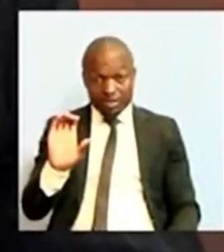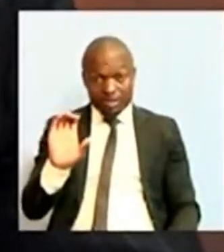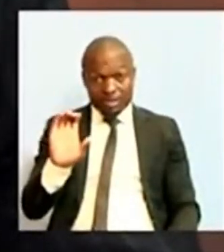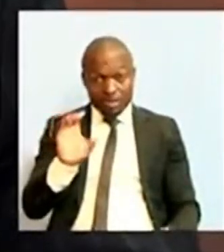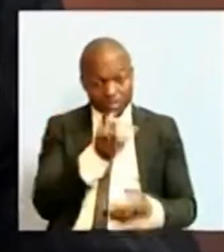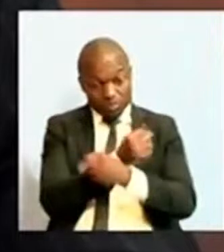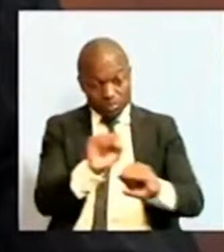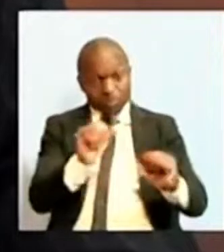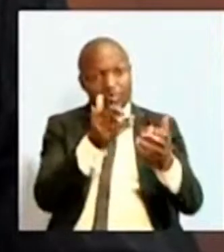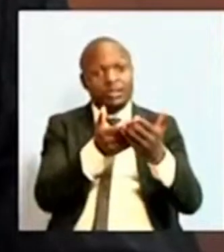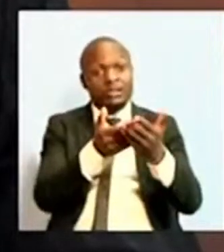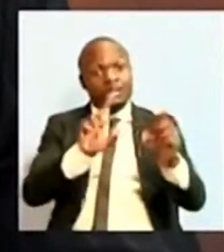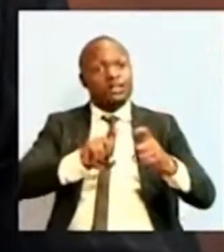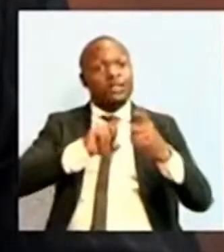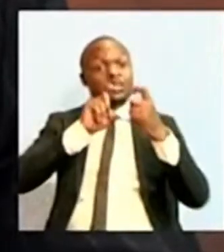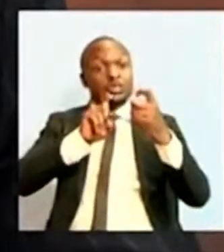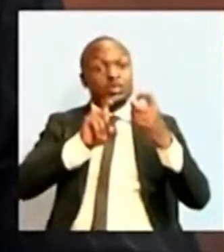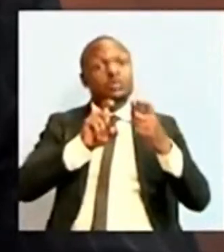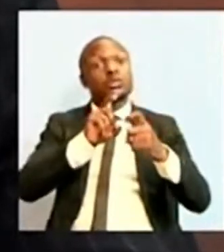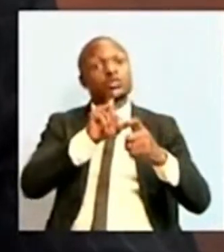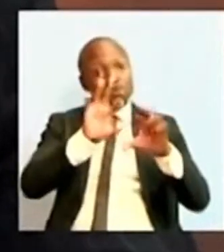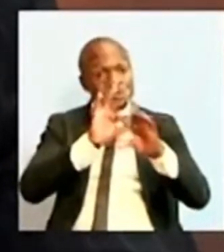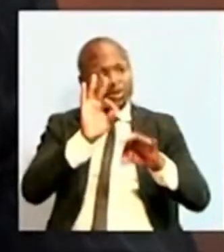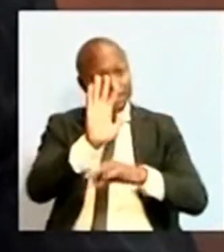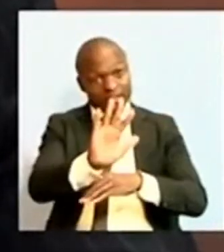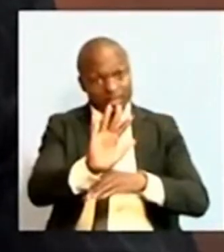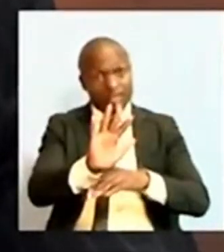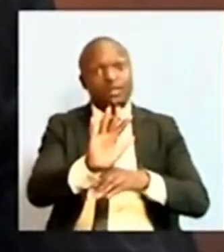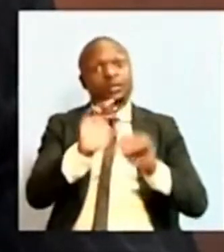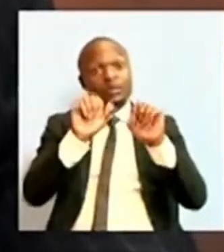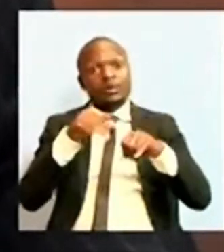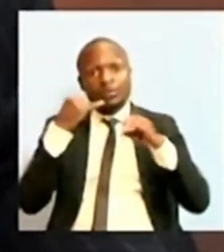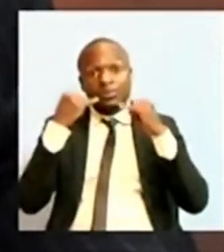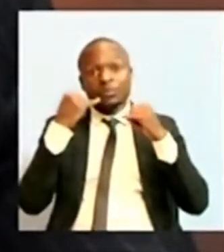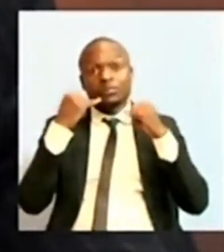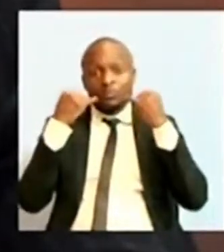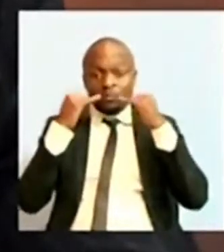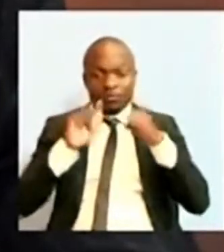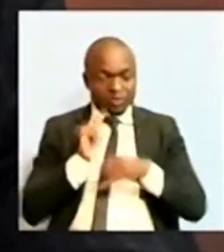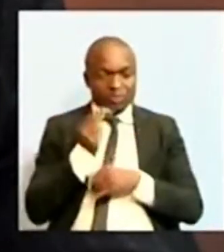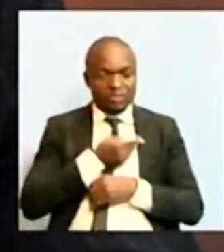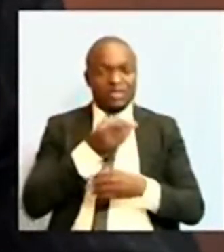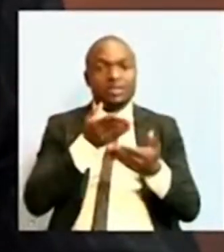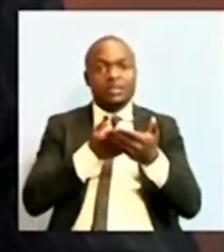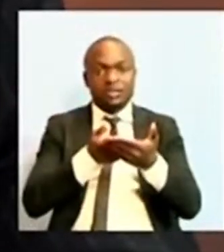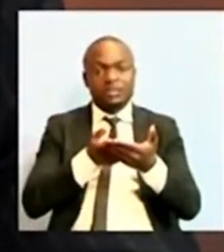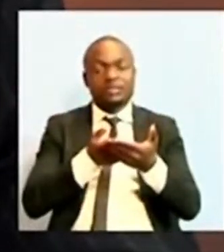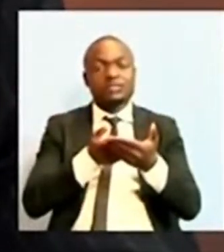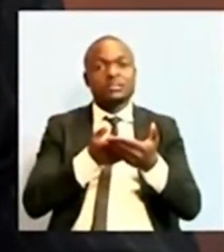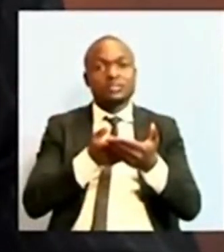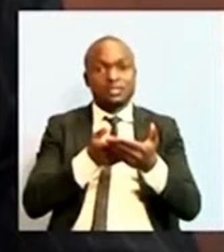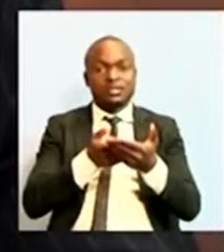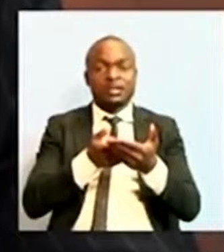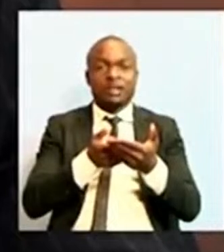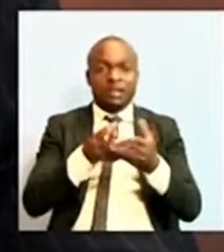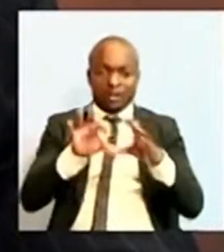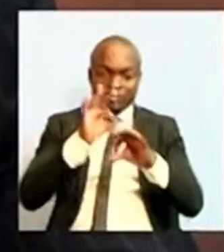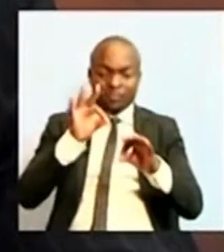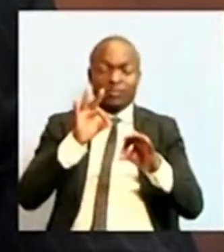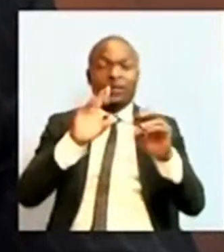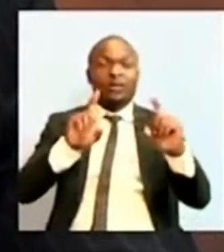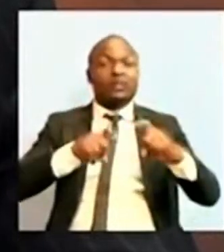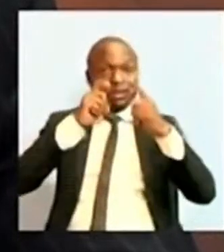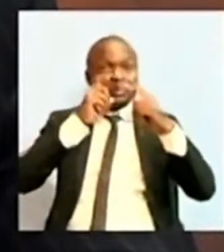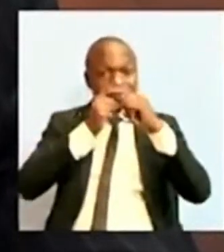of challenges that you found. I know you can tell your committee that this is inherited challenges, but you need to sort out